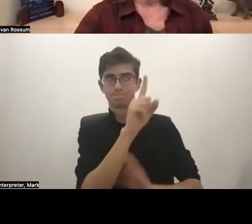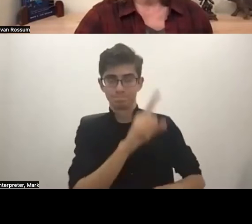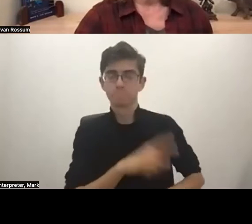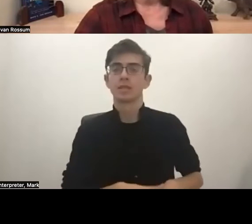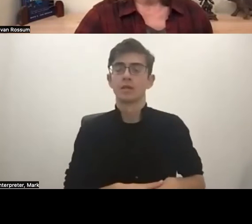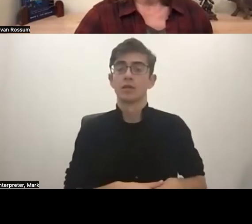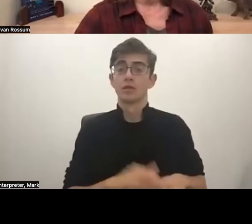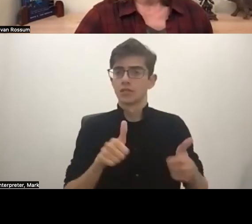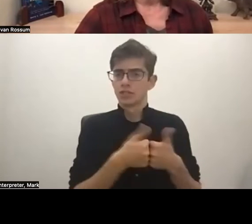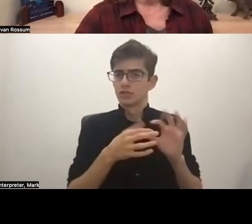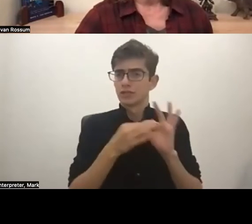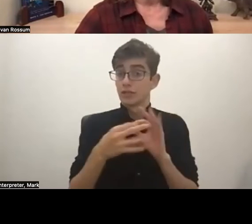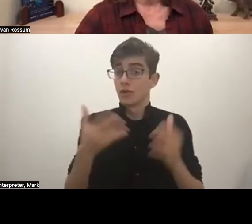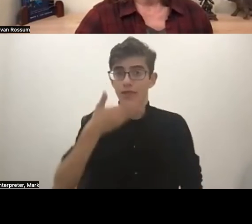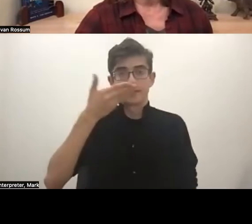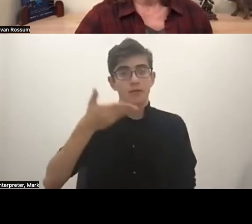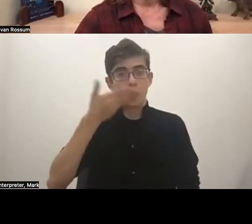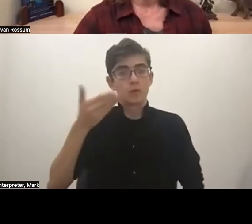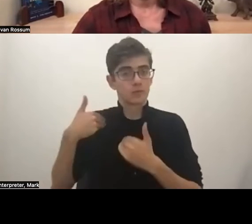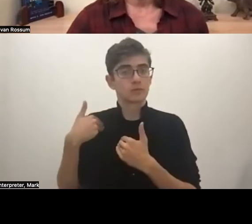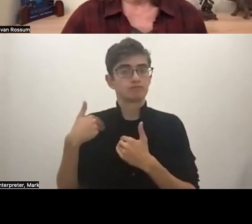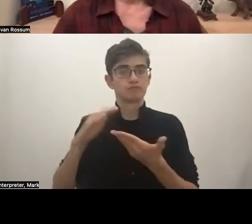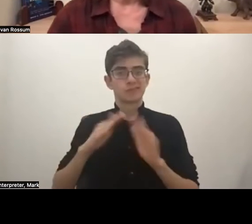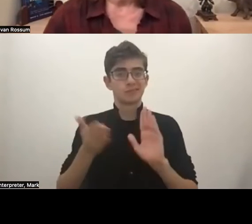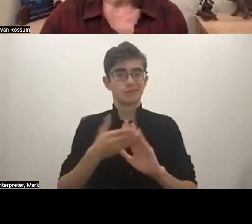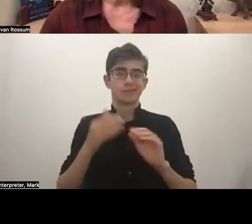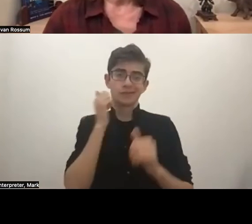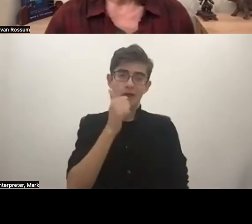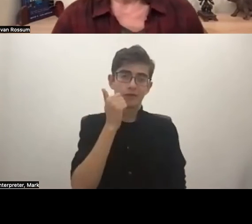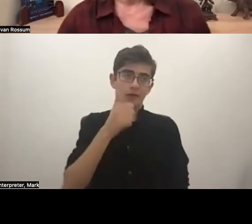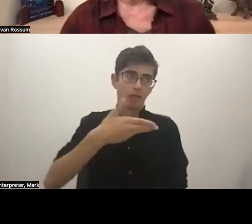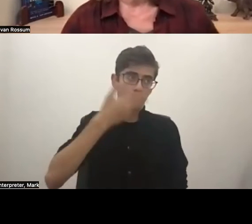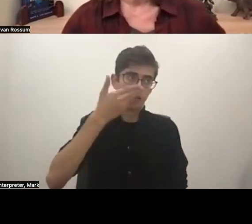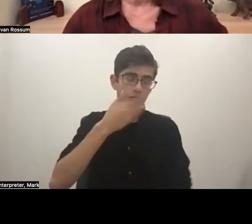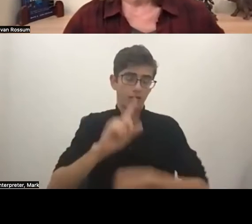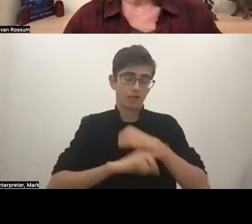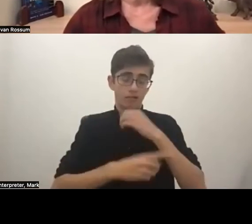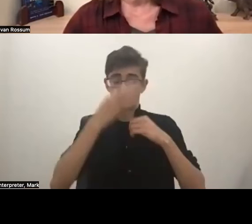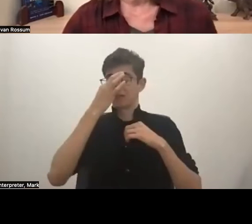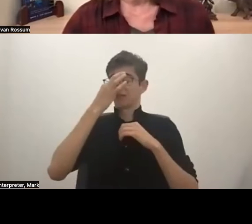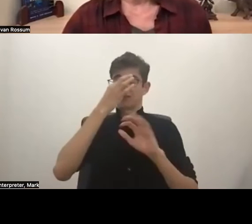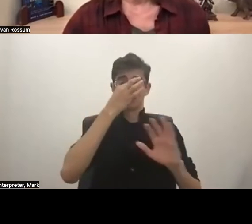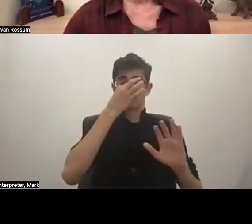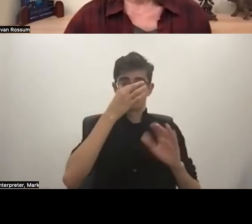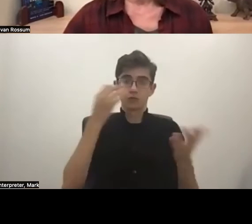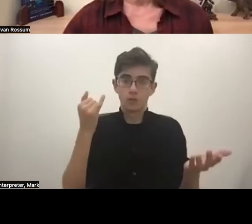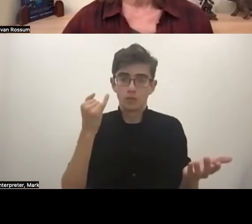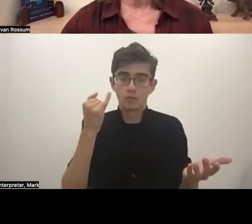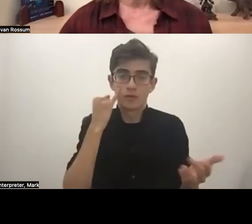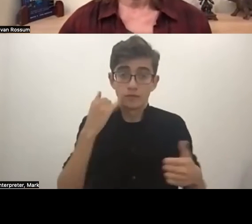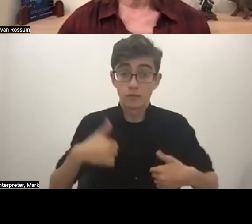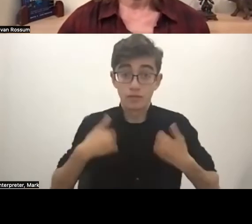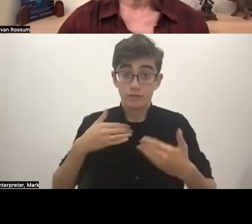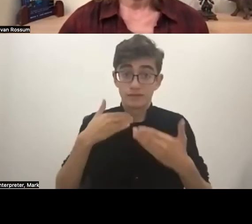the odor burden that the community experiences from the landfill. And if anybody lives near a waste